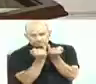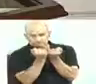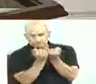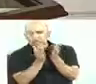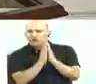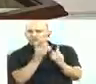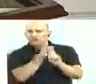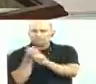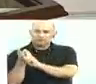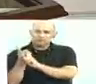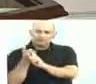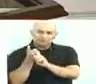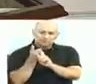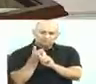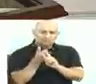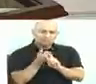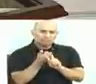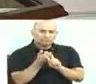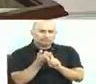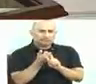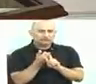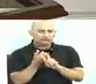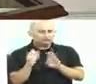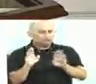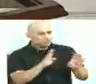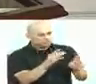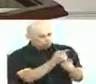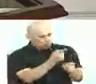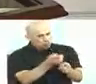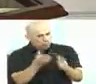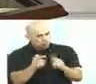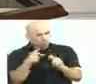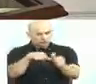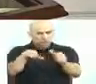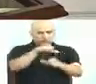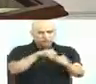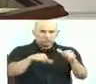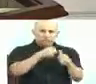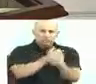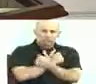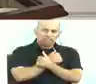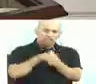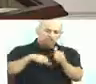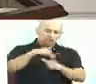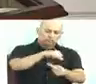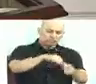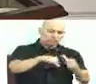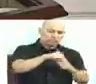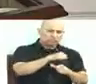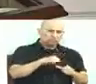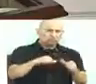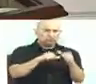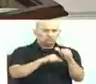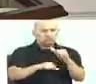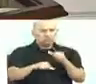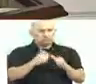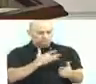yourselves, treating each other justly, loving each other